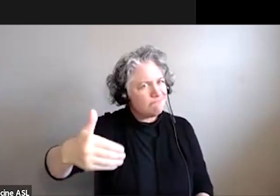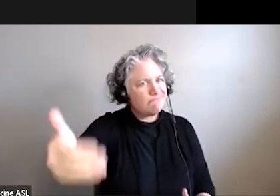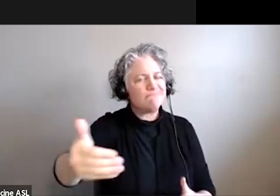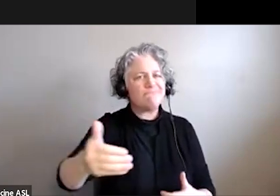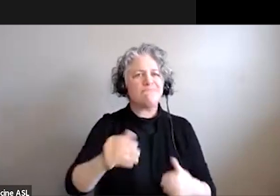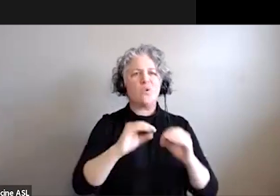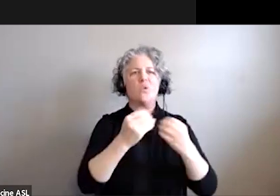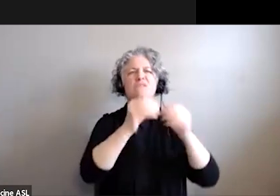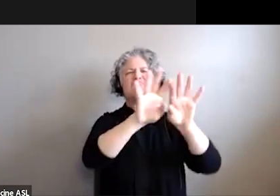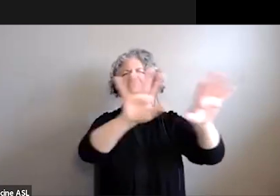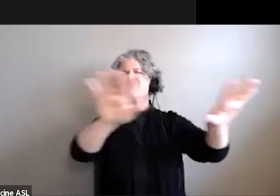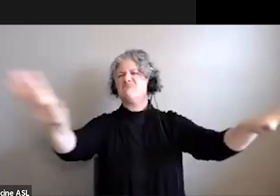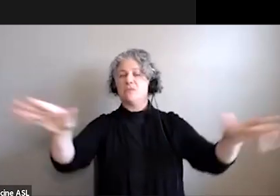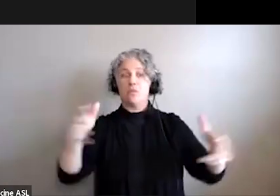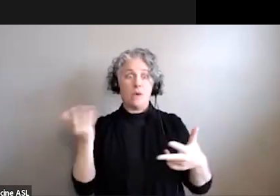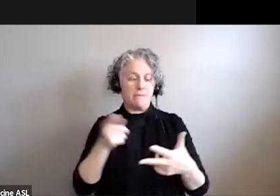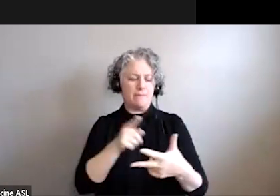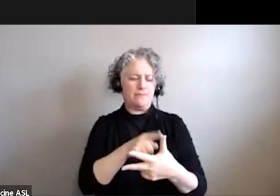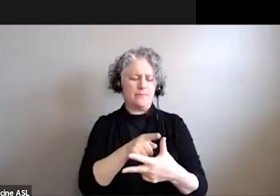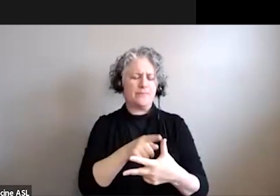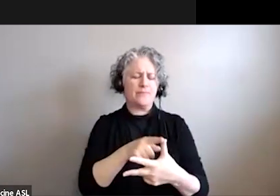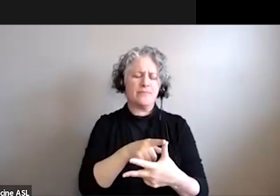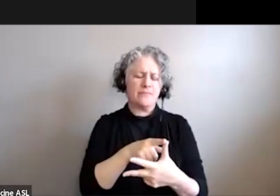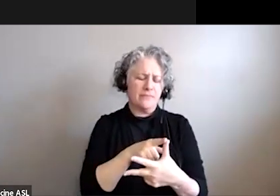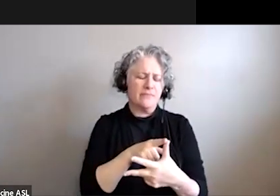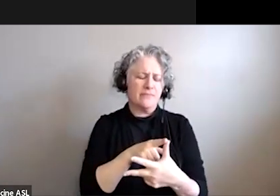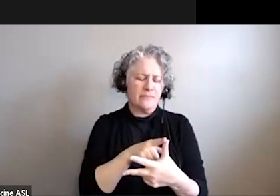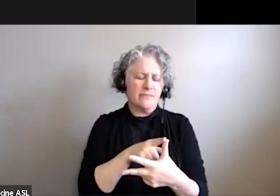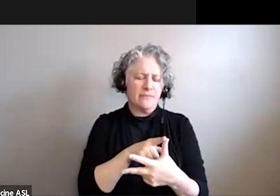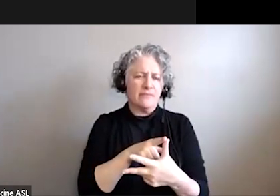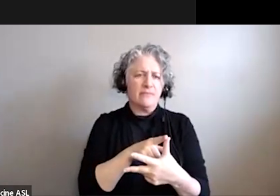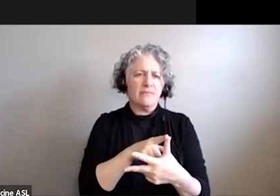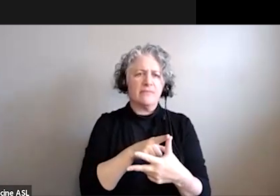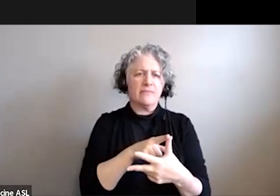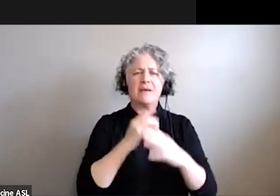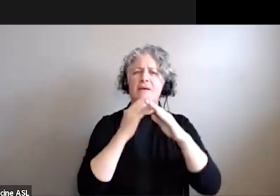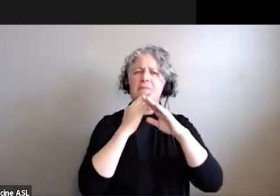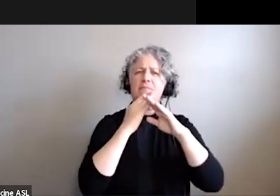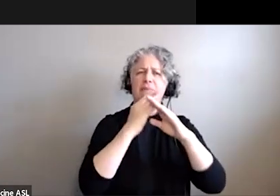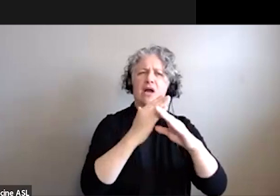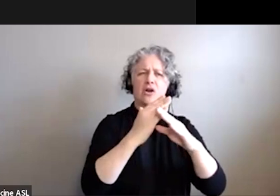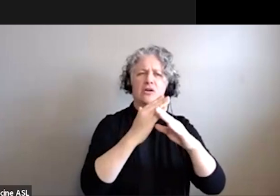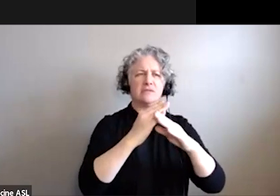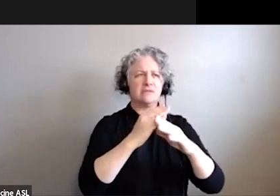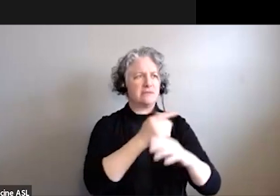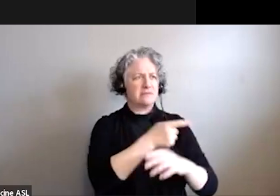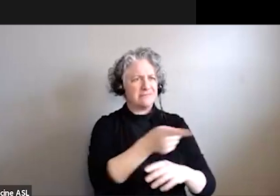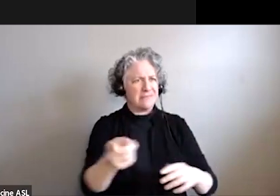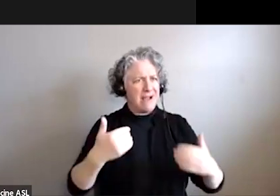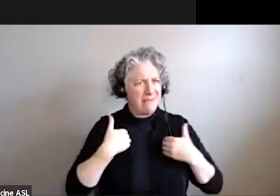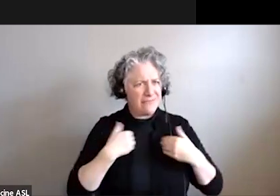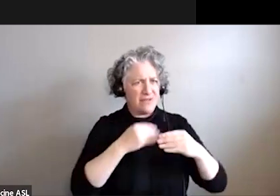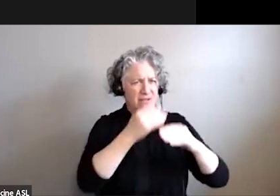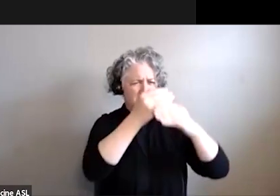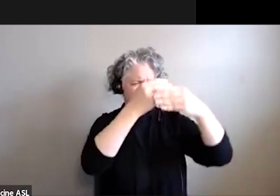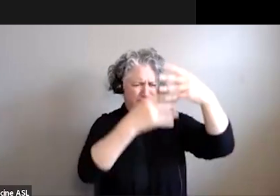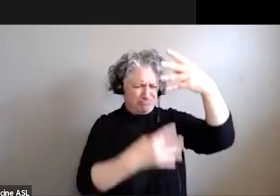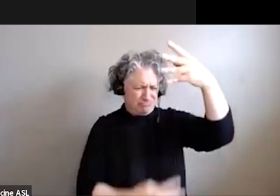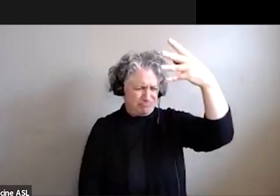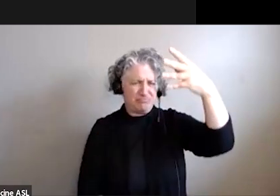is identifying and prioritizing all of the barriers that people face within